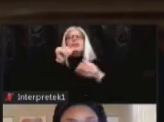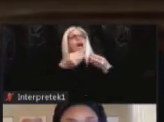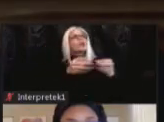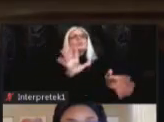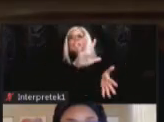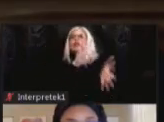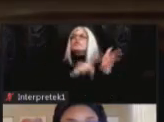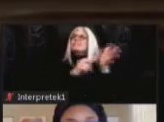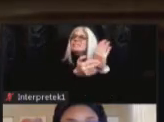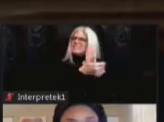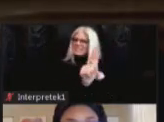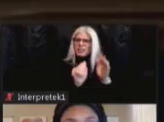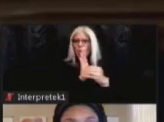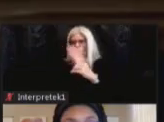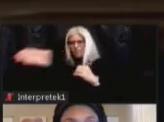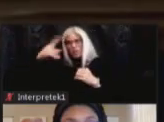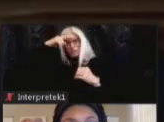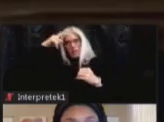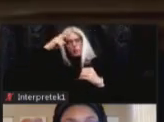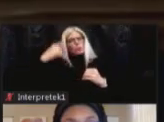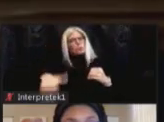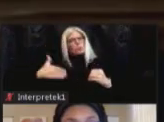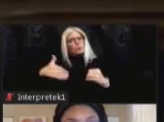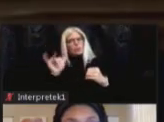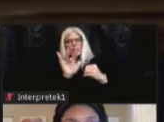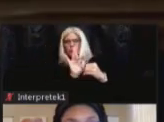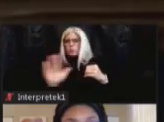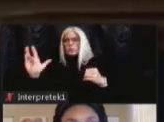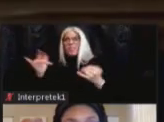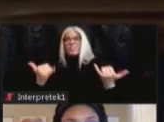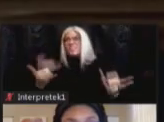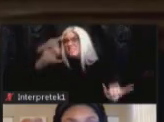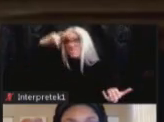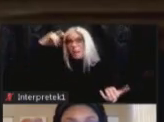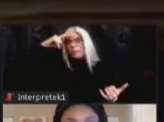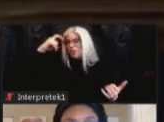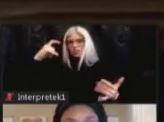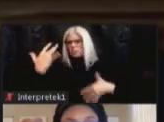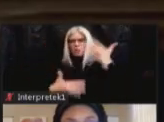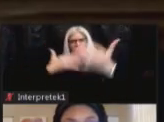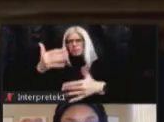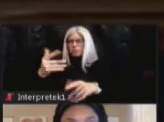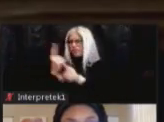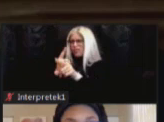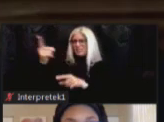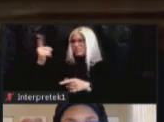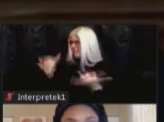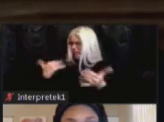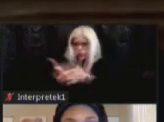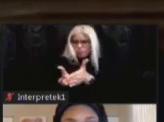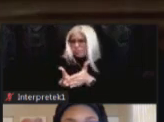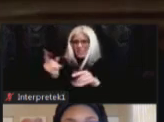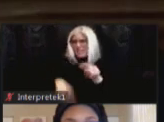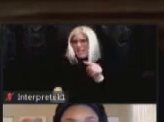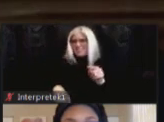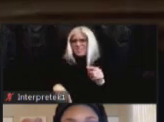time. And this summer is too quick, as the mayor has said, to jumpstart that in just a few months.